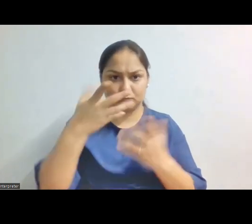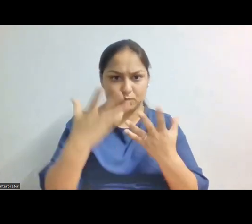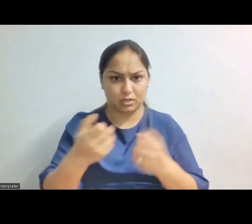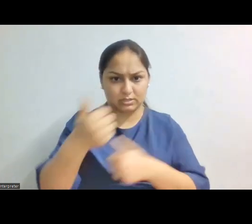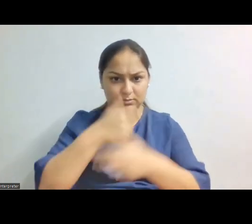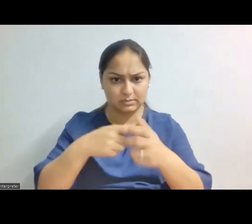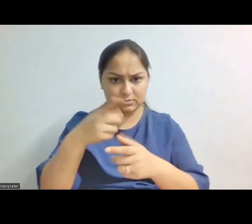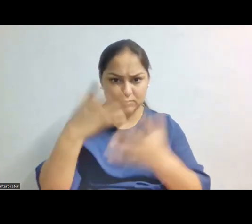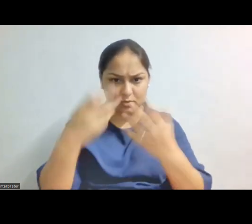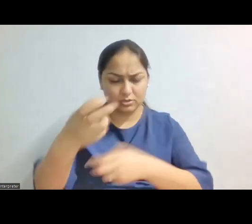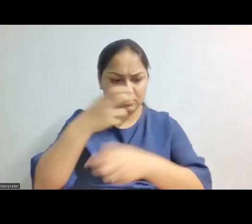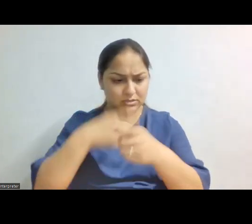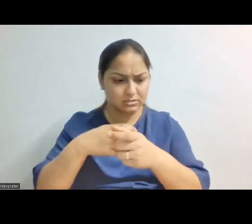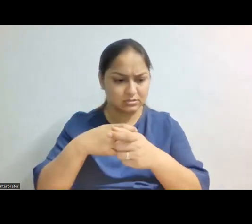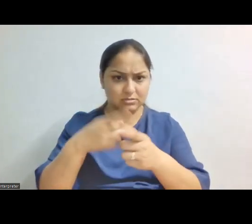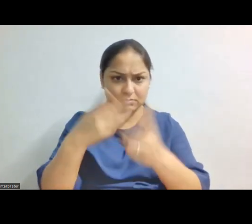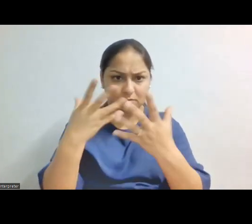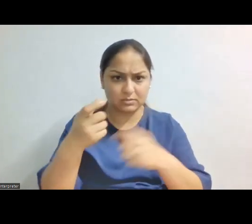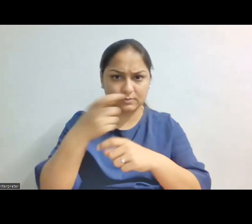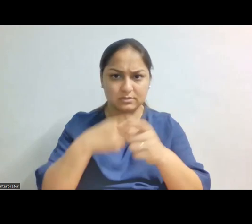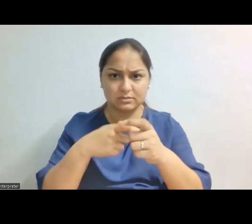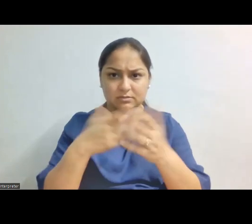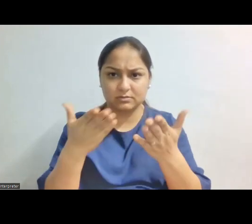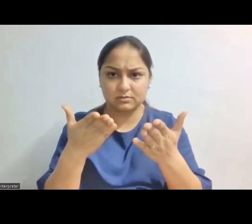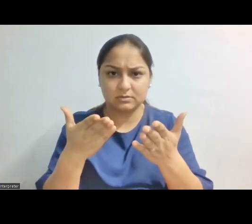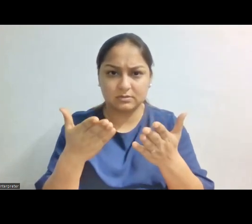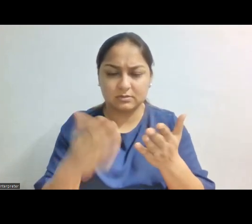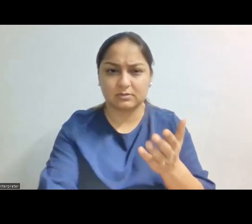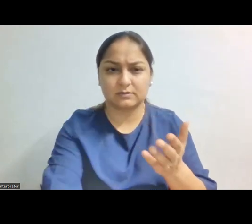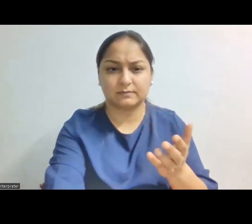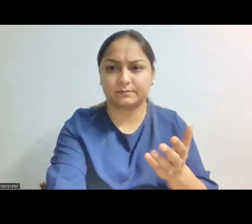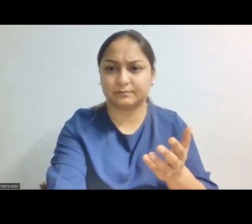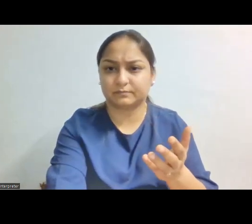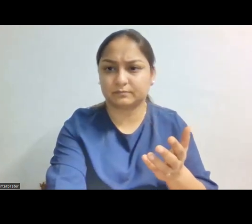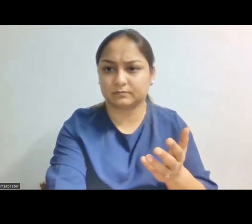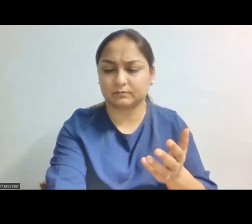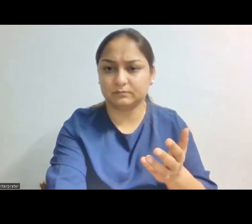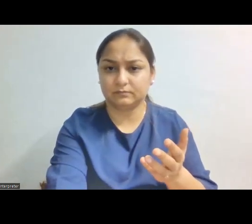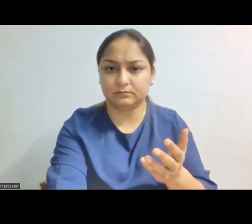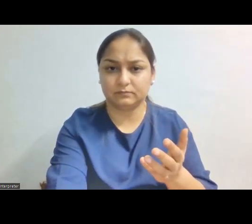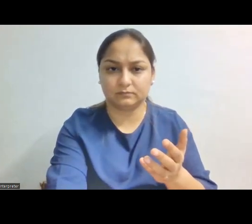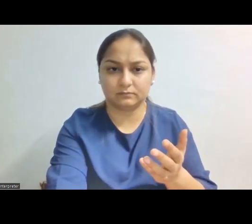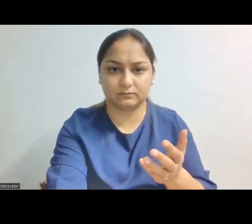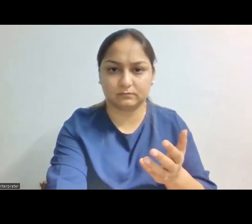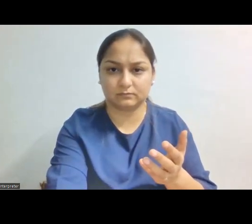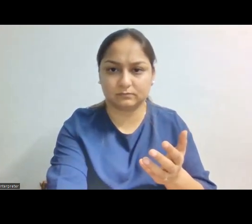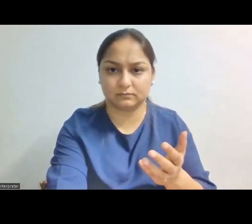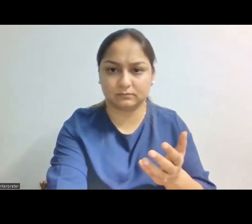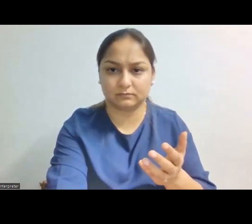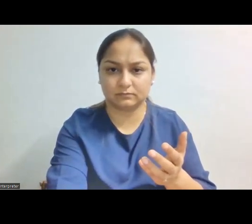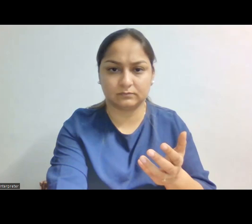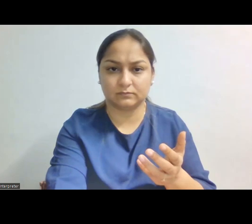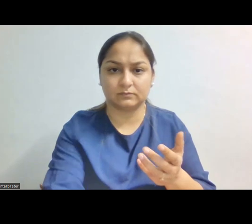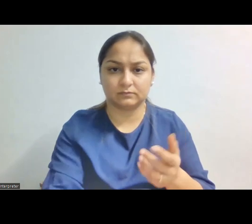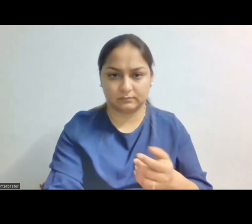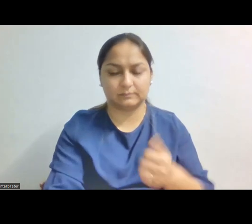brought to the attention to also address the promotion of entrepreneurship as well. And then lastly, not necessarily within